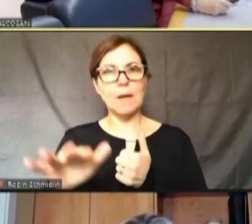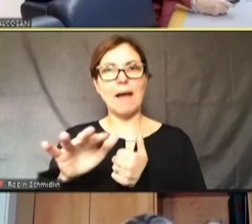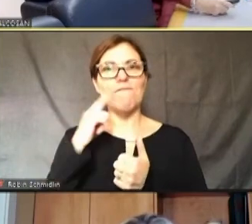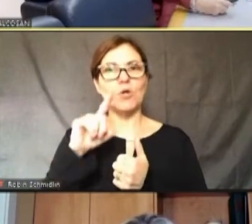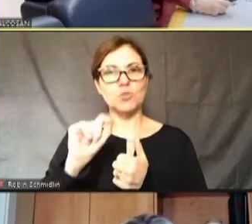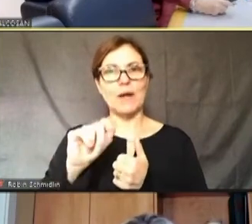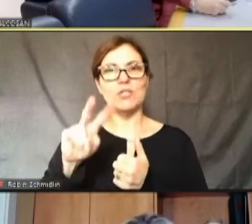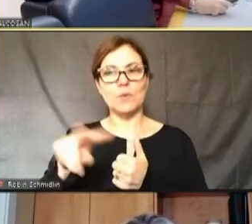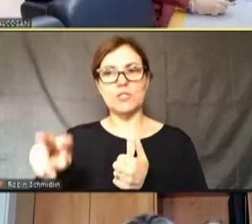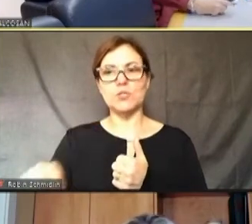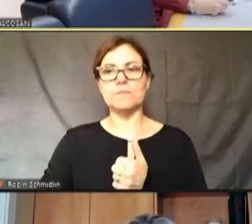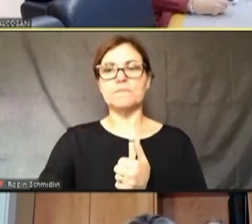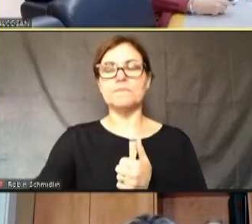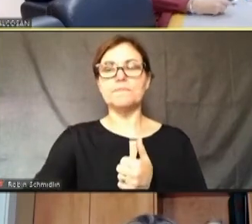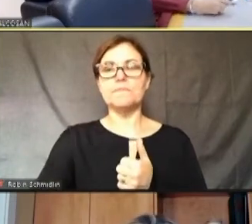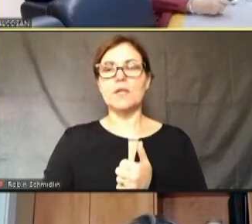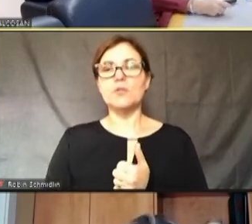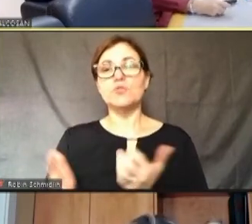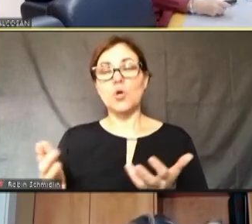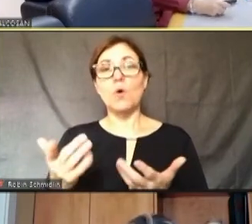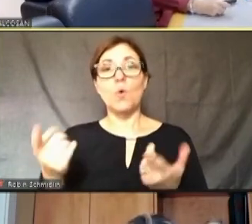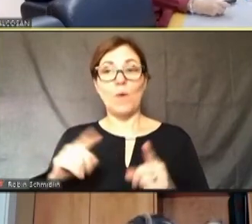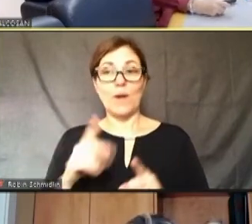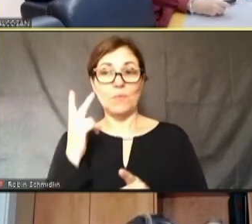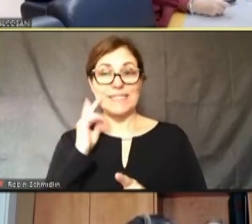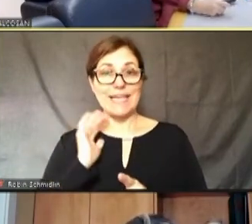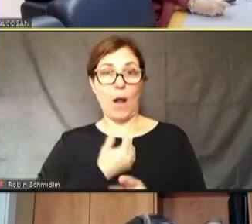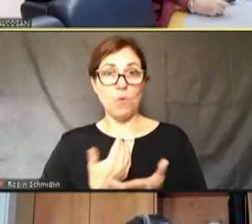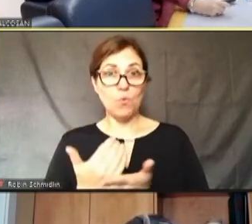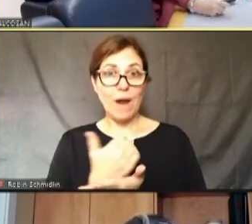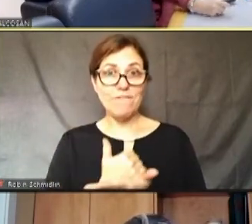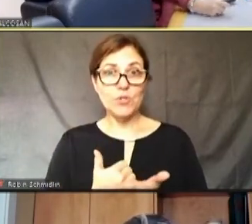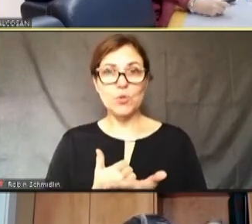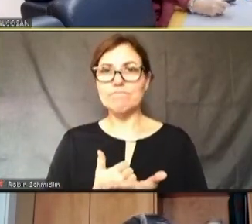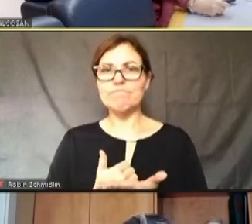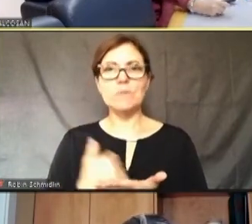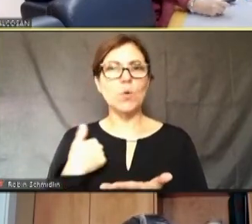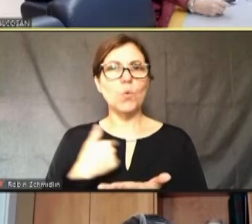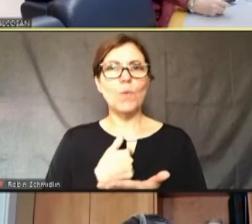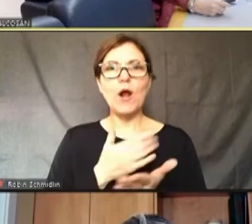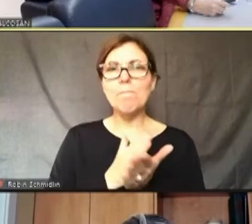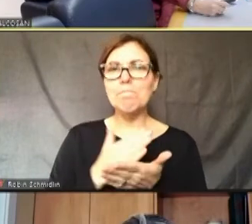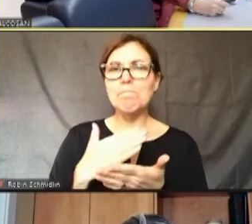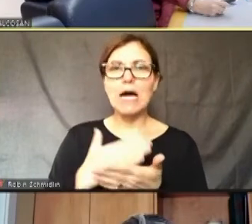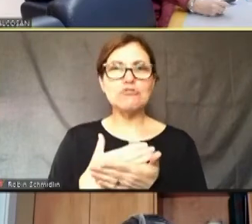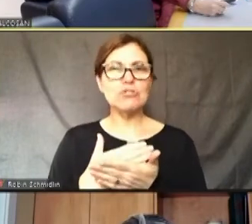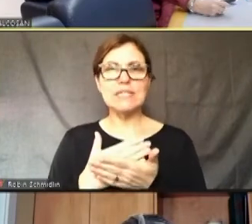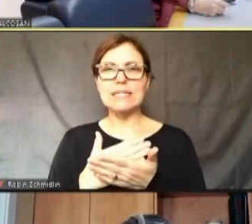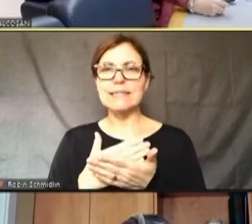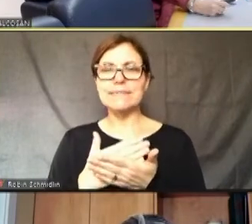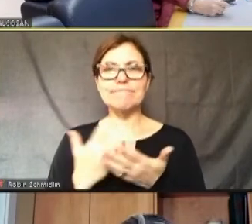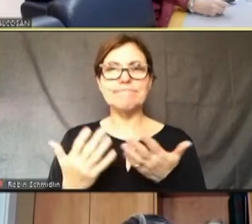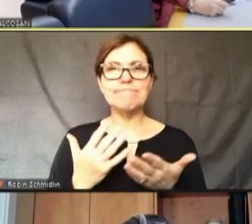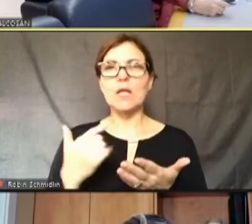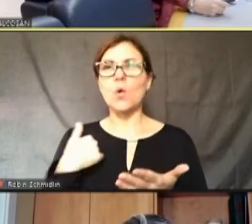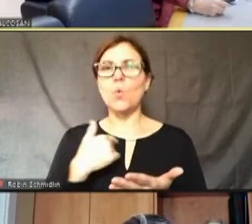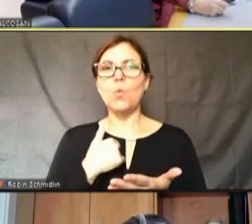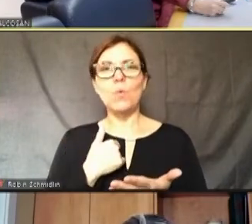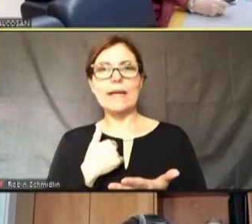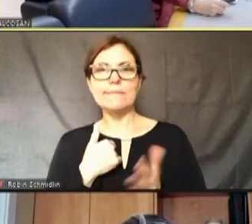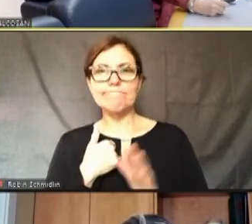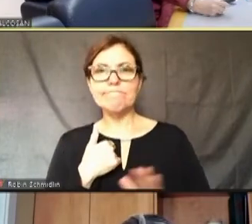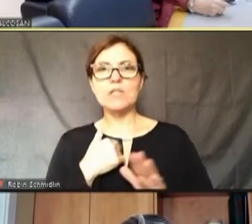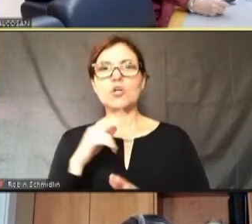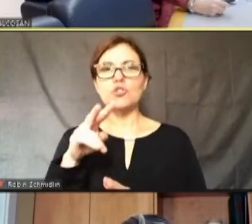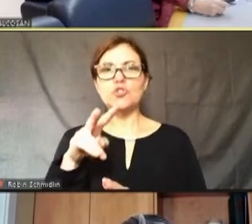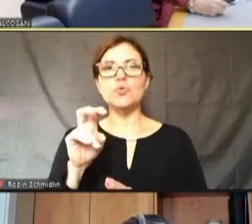2022. So when we look at our revenue, what is it that we're budgeting from a revenue perspective? We're looking at about $202 million, which